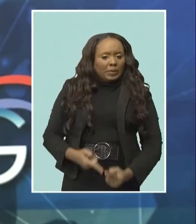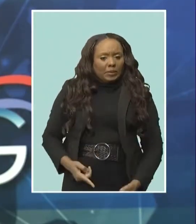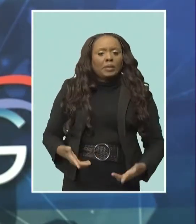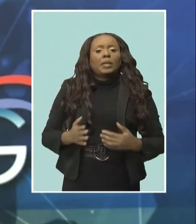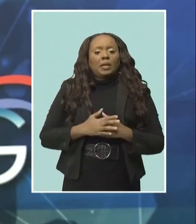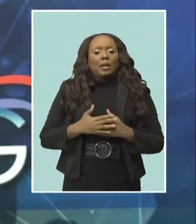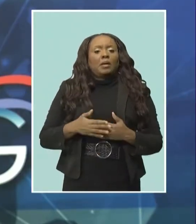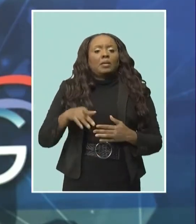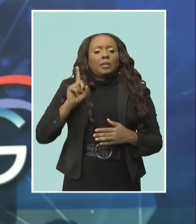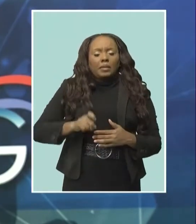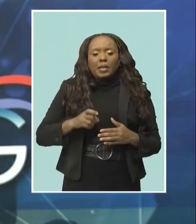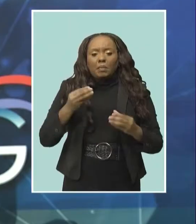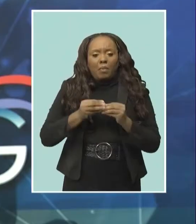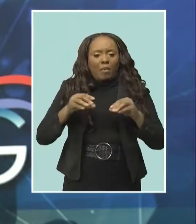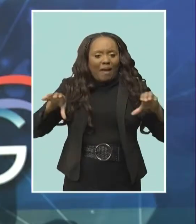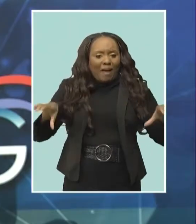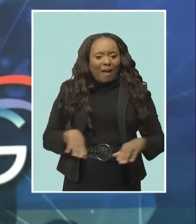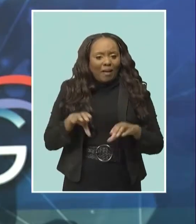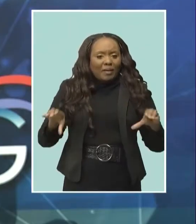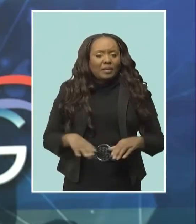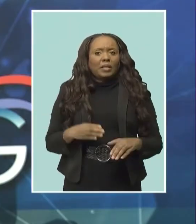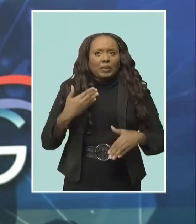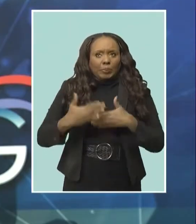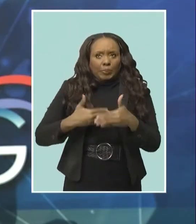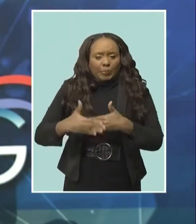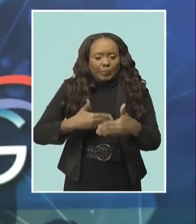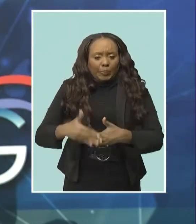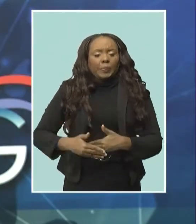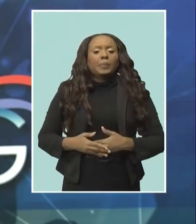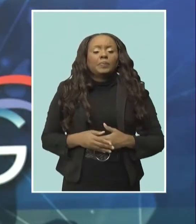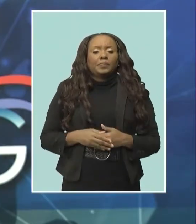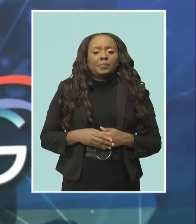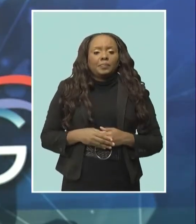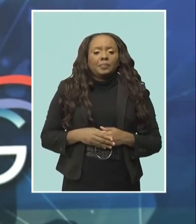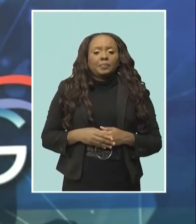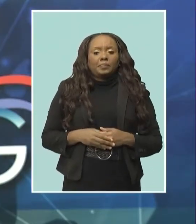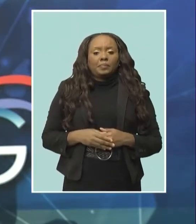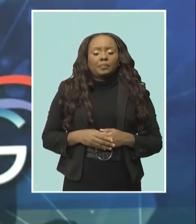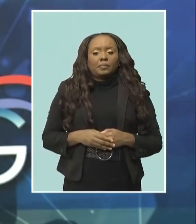various subheads, addresses the need for accelerated action.